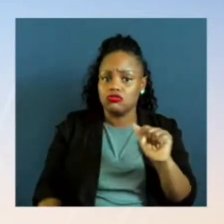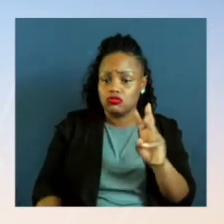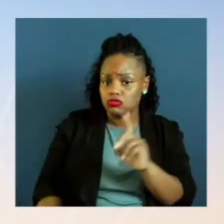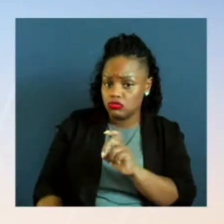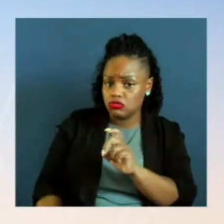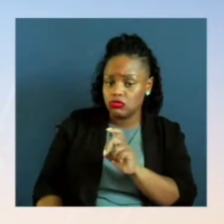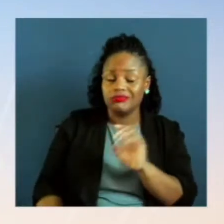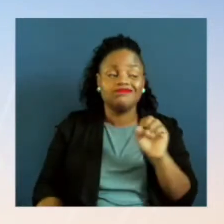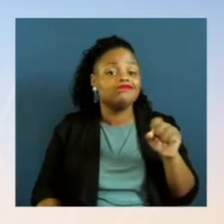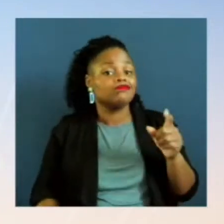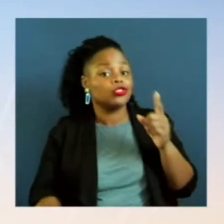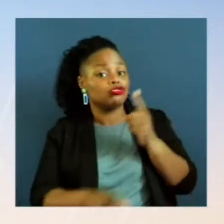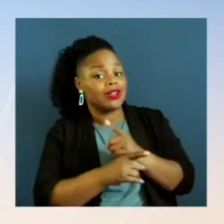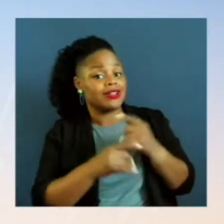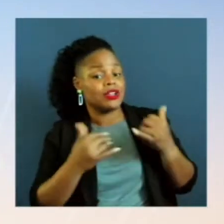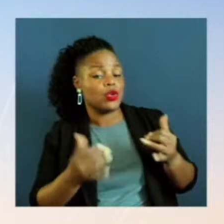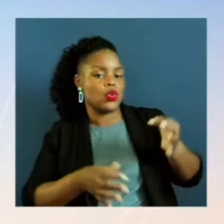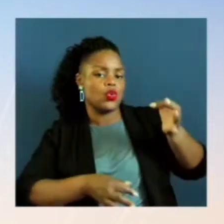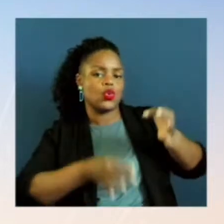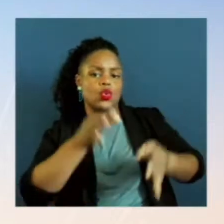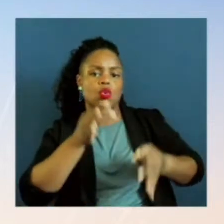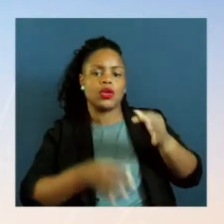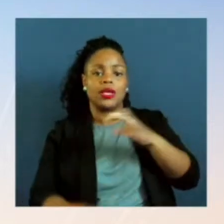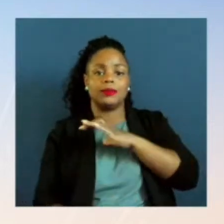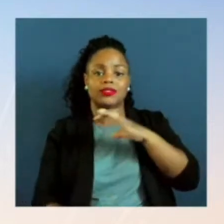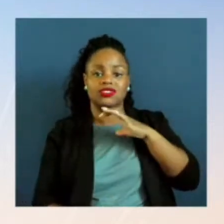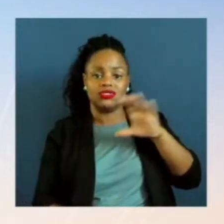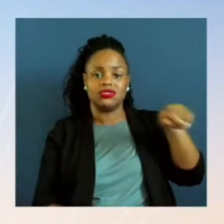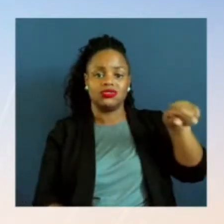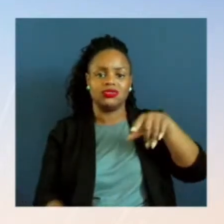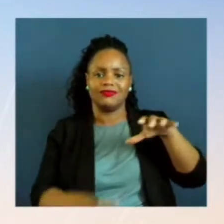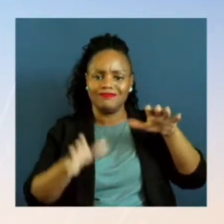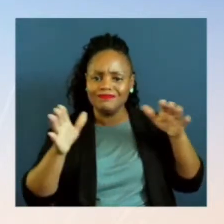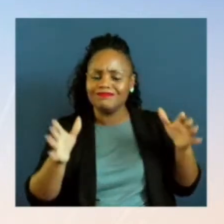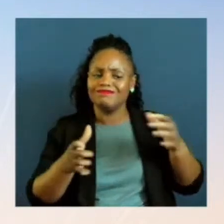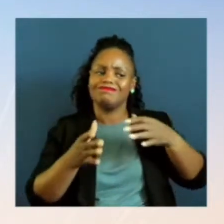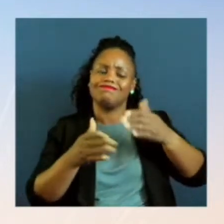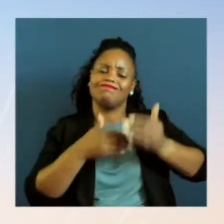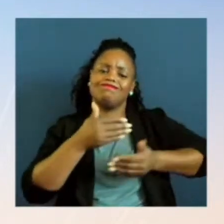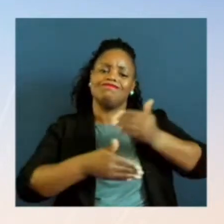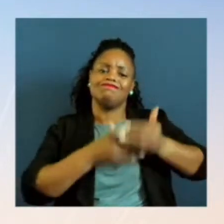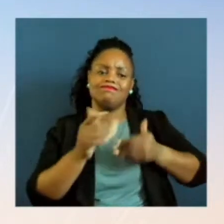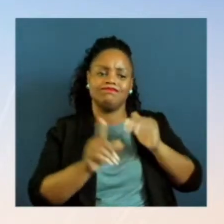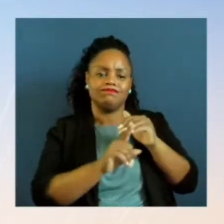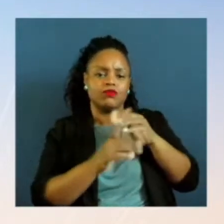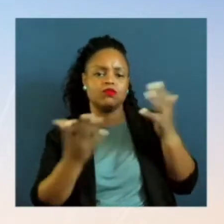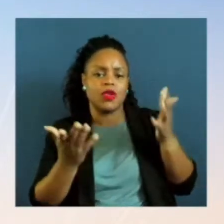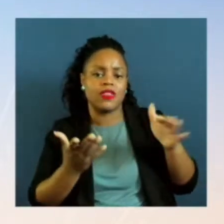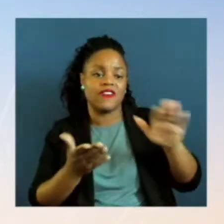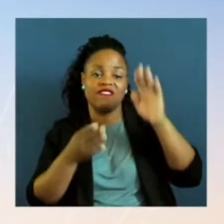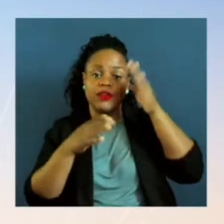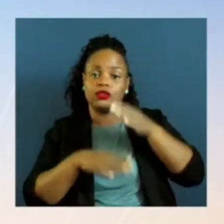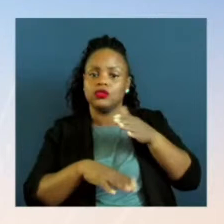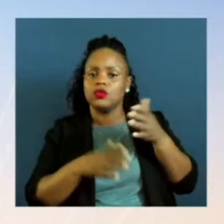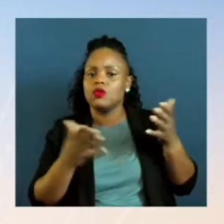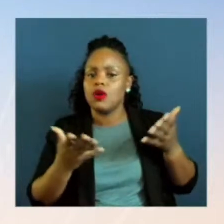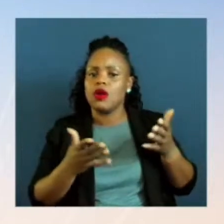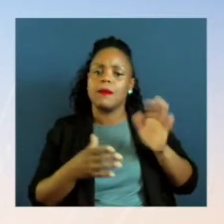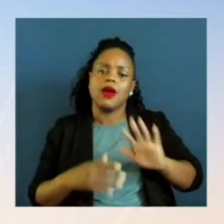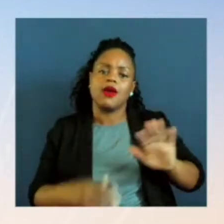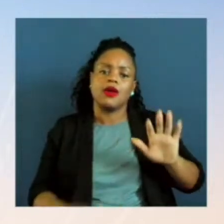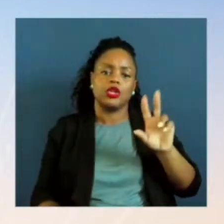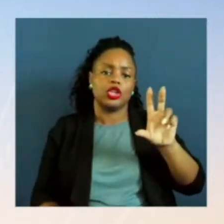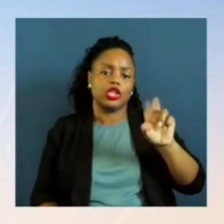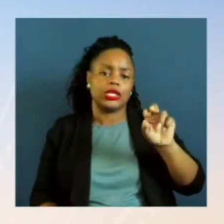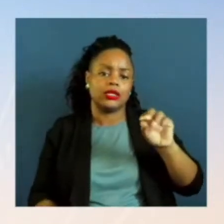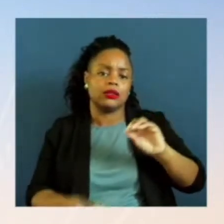Commission is doing. Their work is, and just to remind you all of what their focus is, there's about 30 members of this Court Commission. They're from diverse